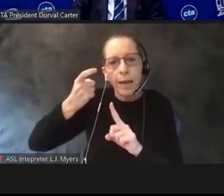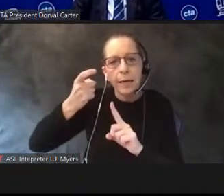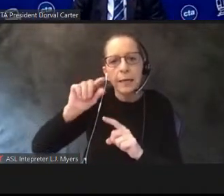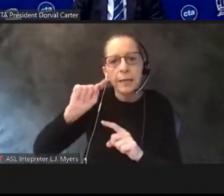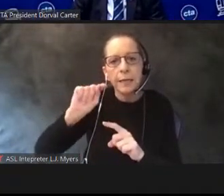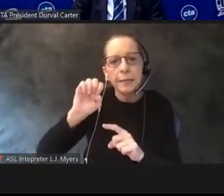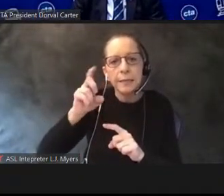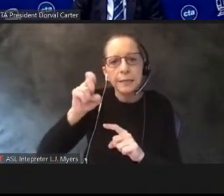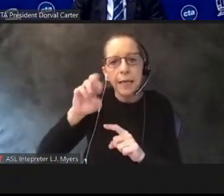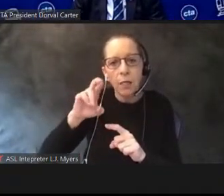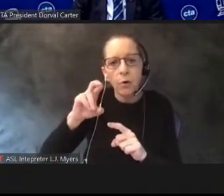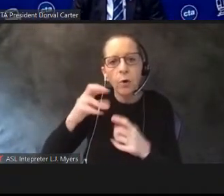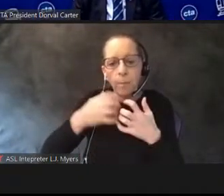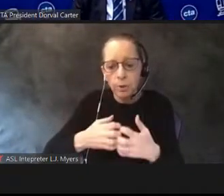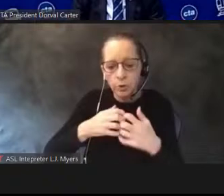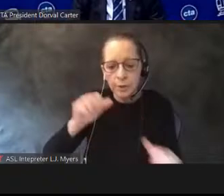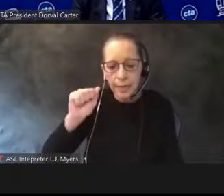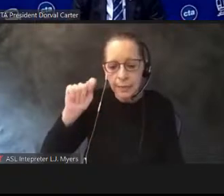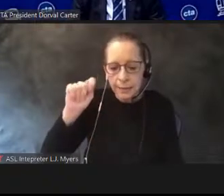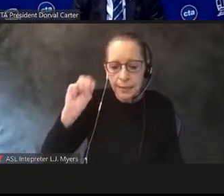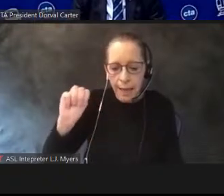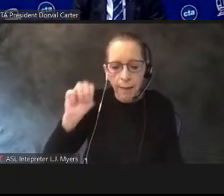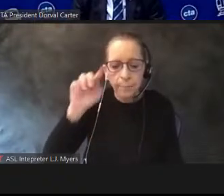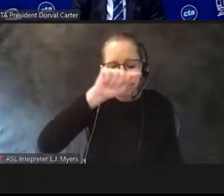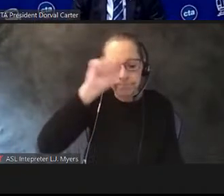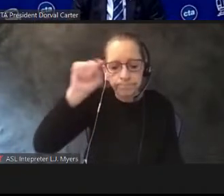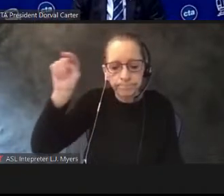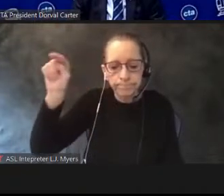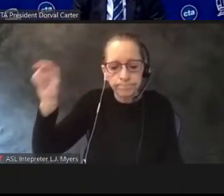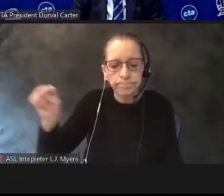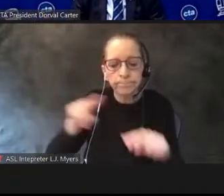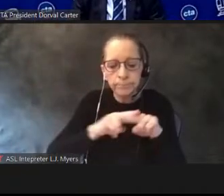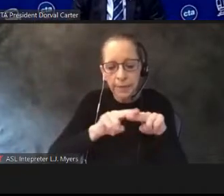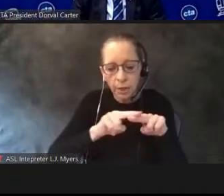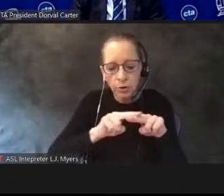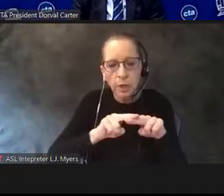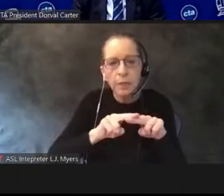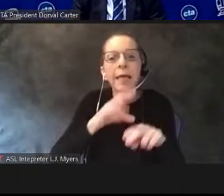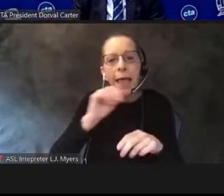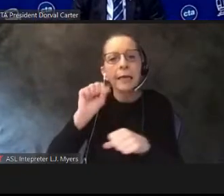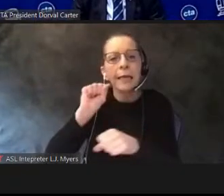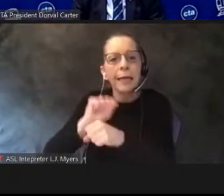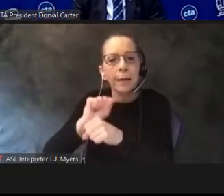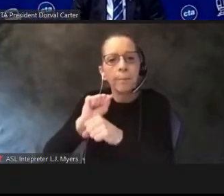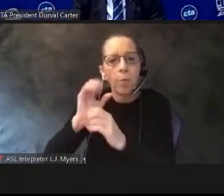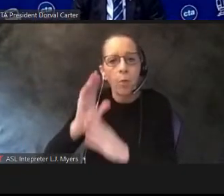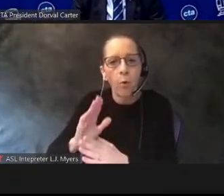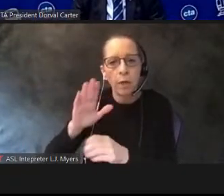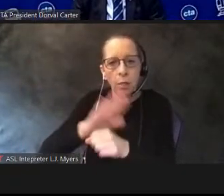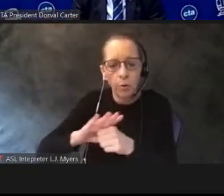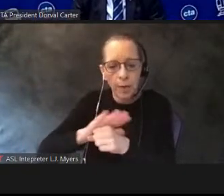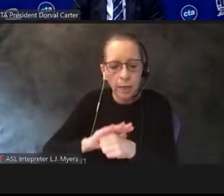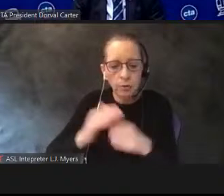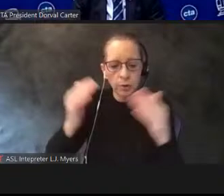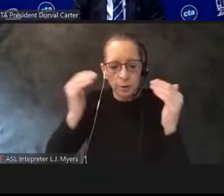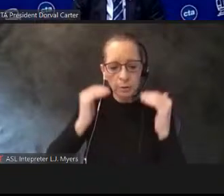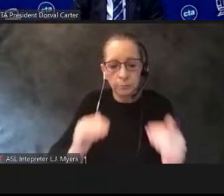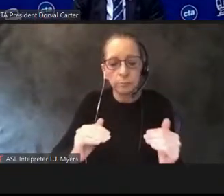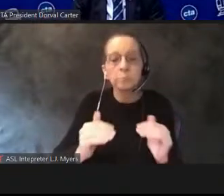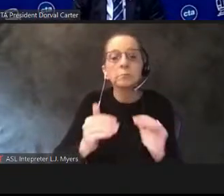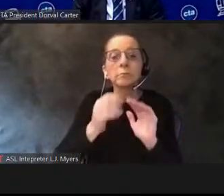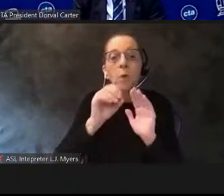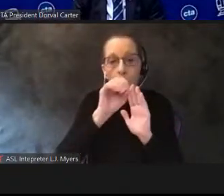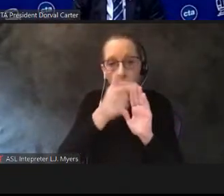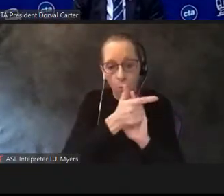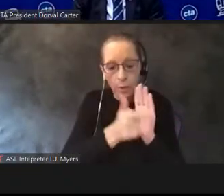machines at designated rail stations and employee locations. An ordinance authorizing a